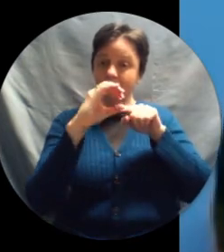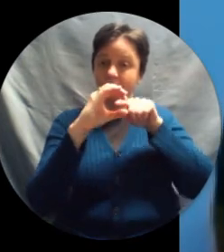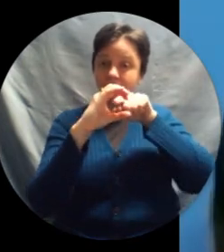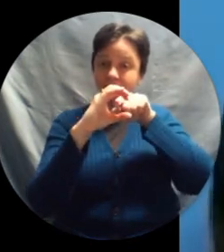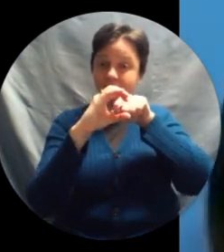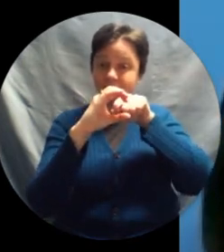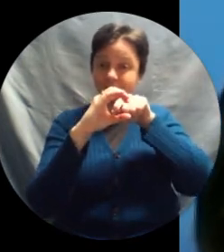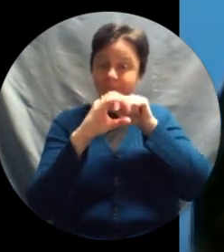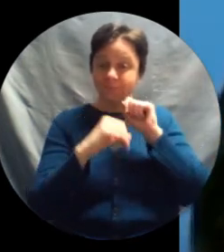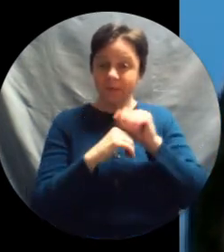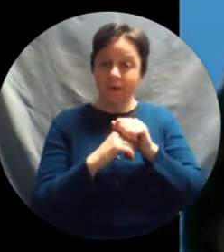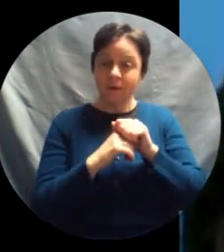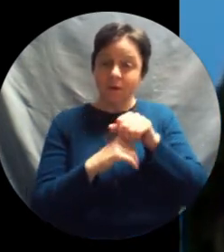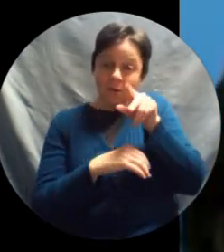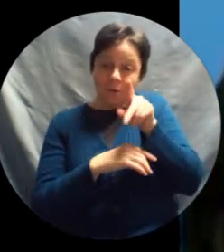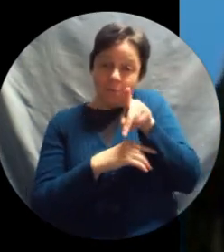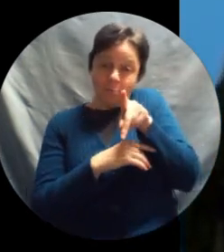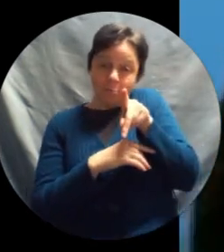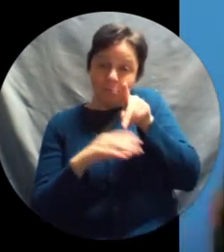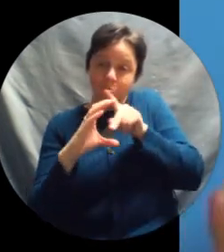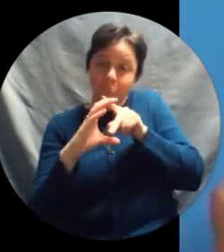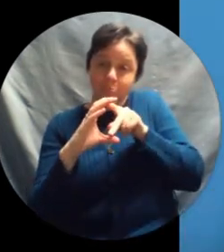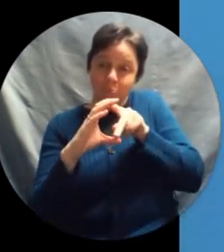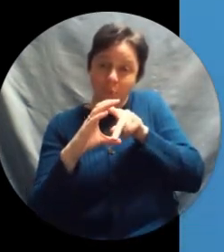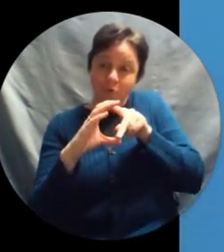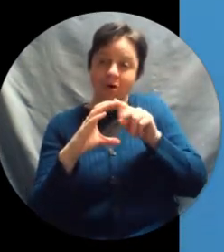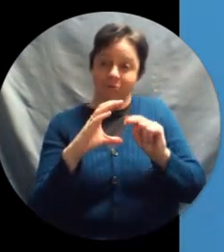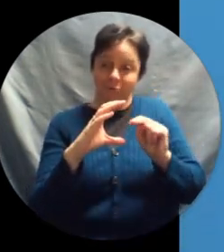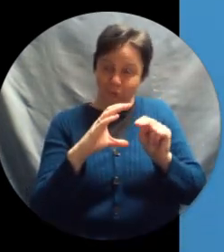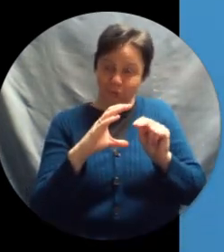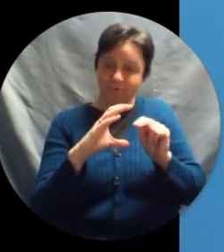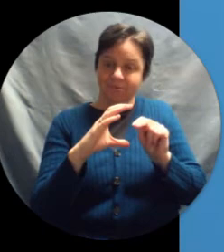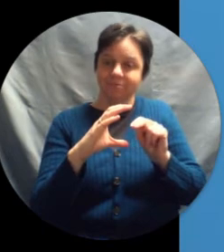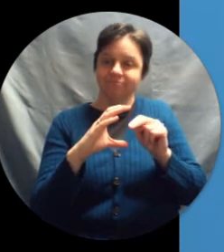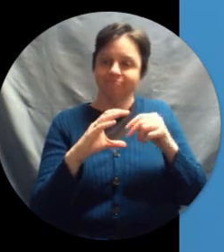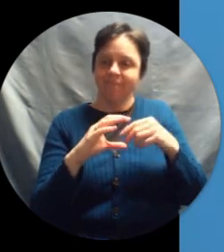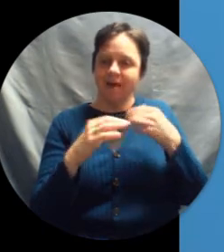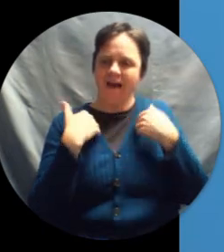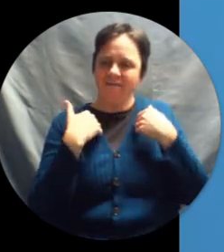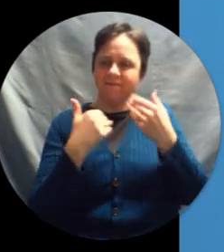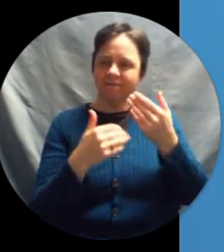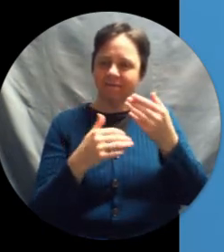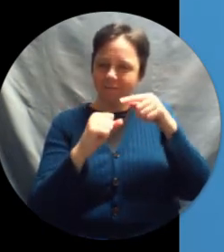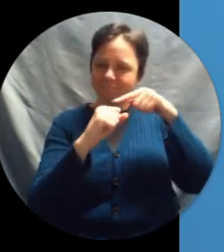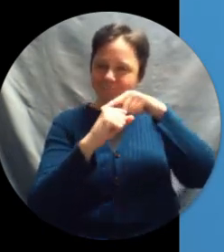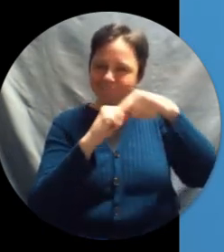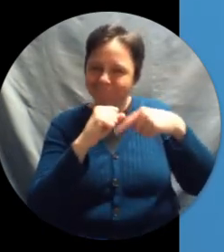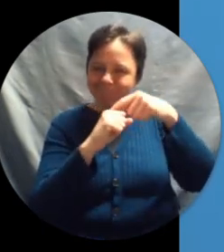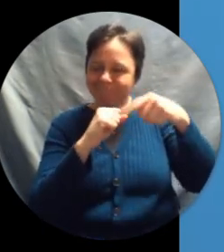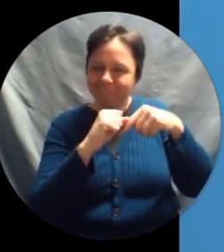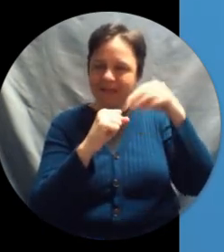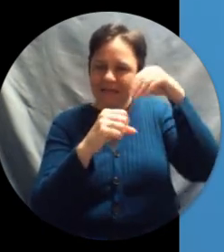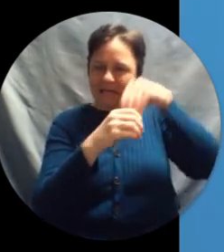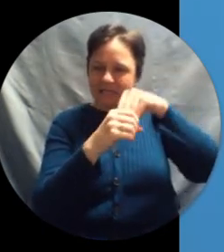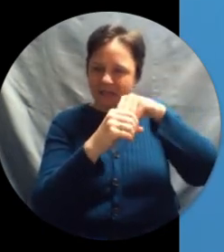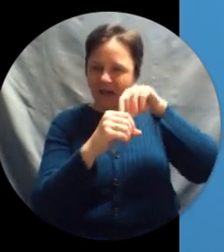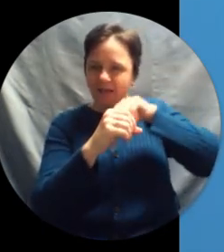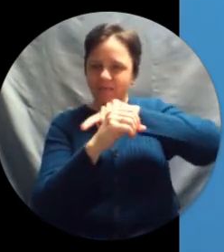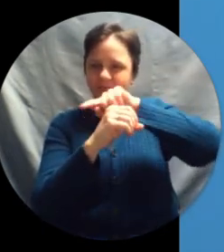all look the same, but there's going to be a mass there at the center of the atom, and that is